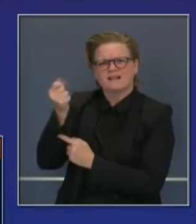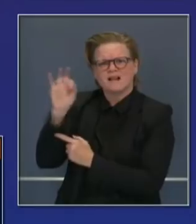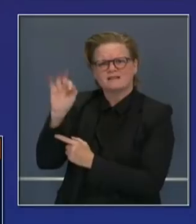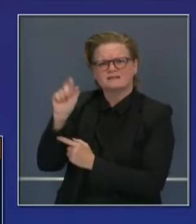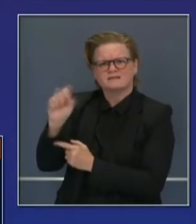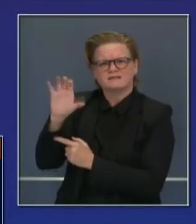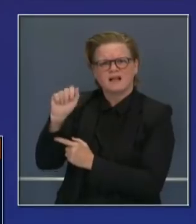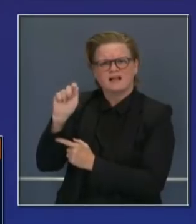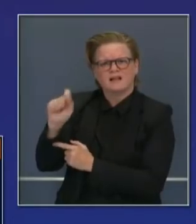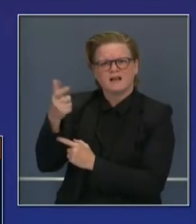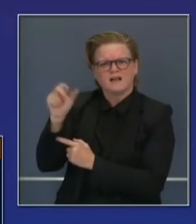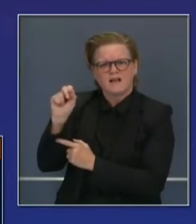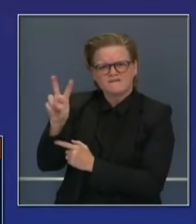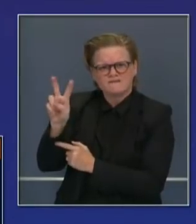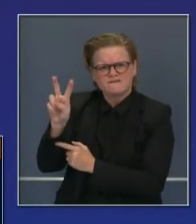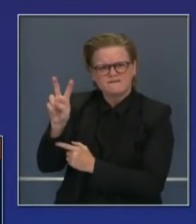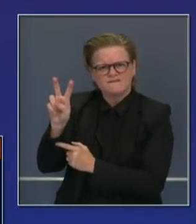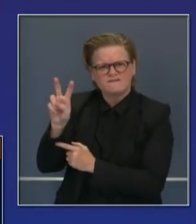covid19.ca.gov website,